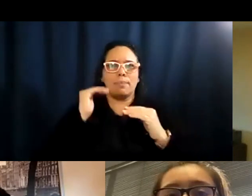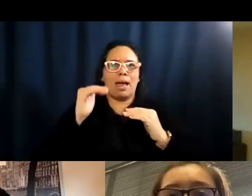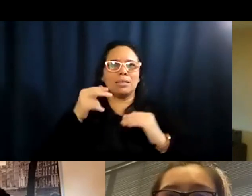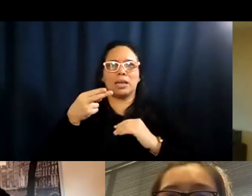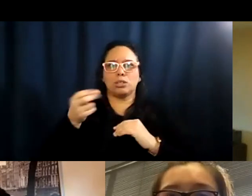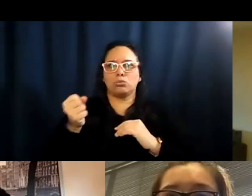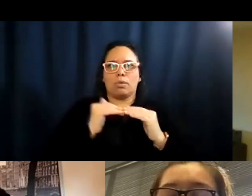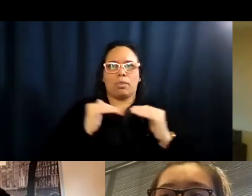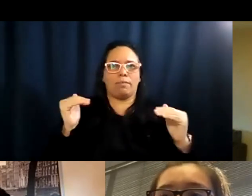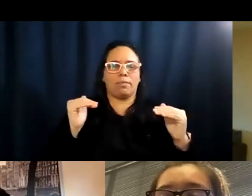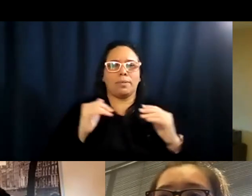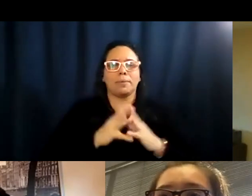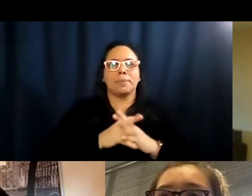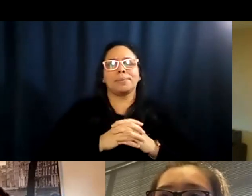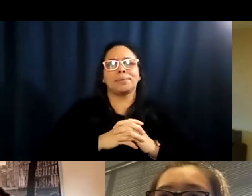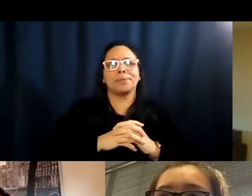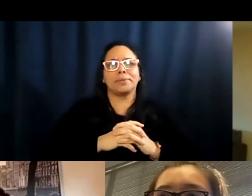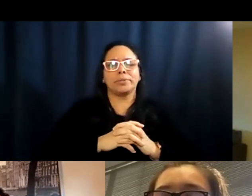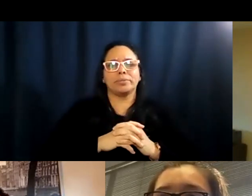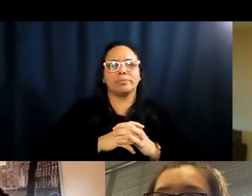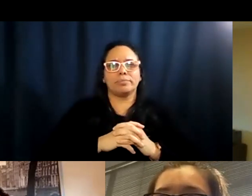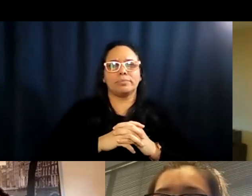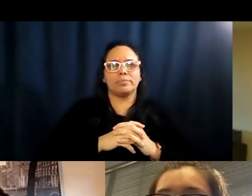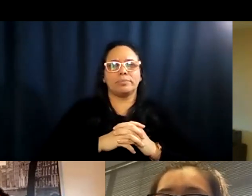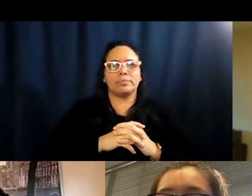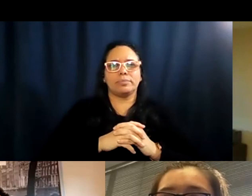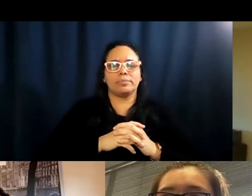know, public school system. And I found it very